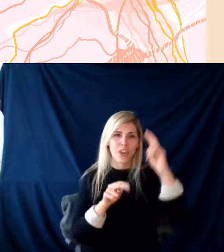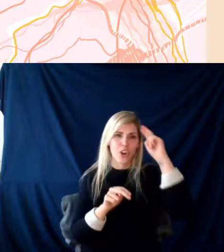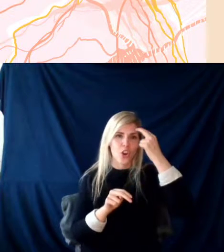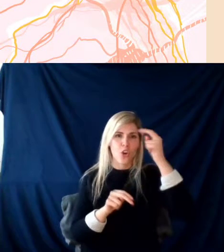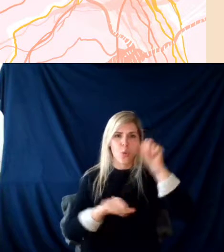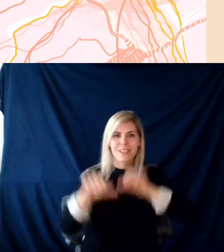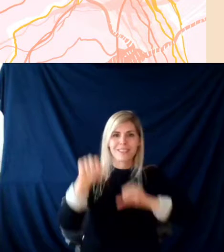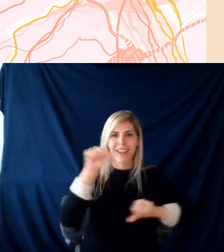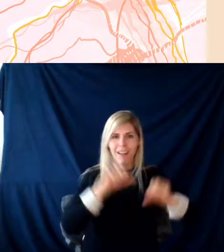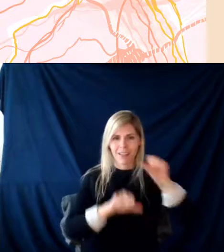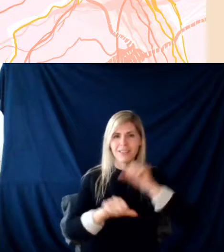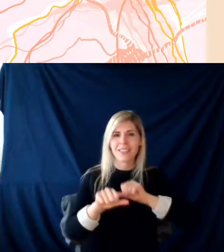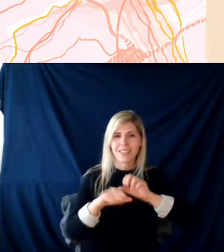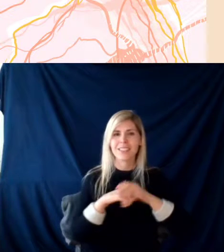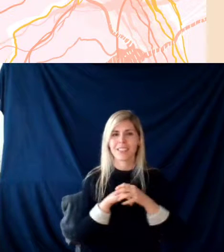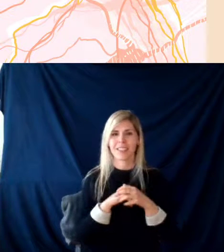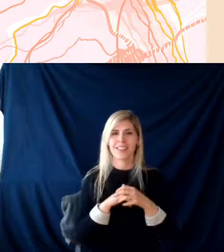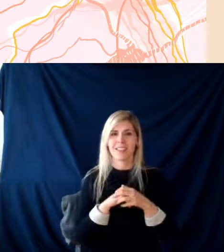science behind